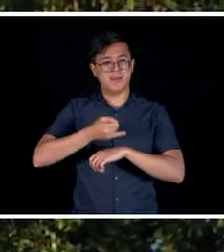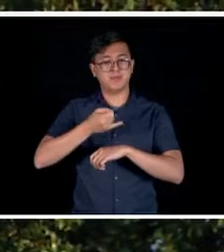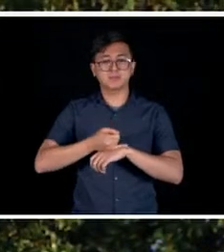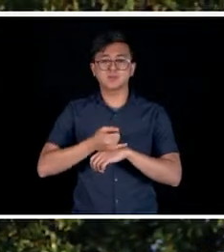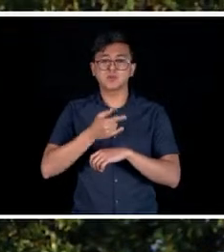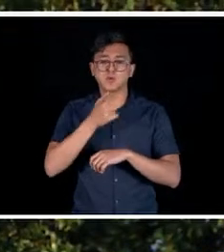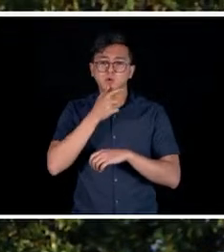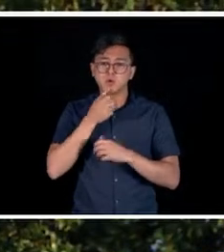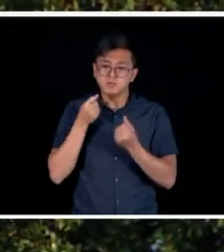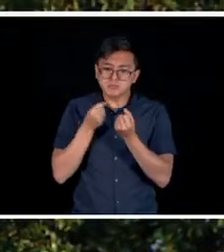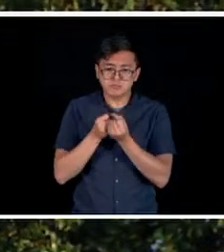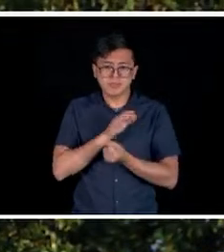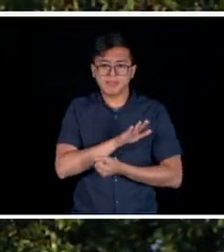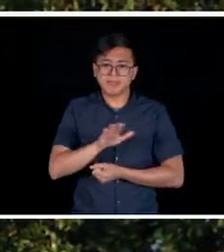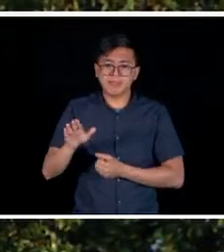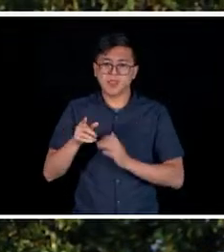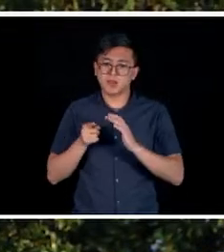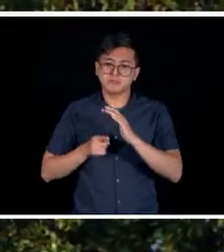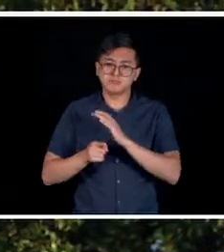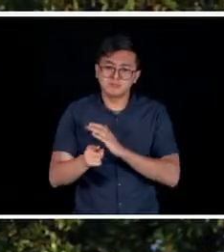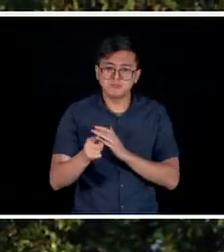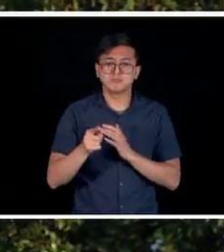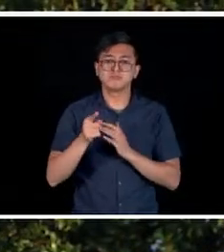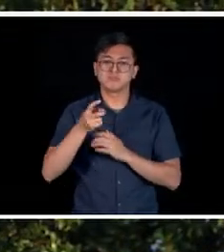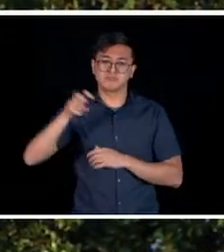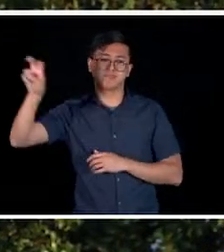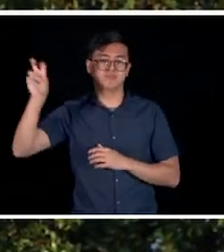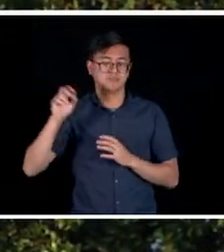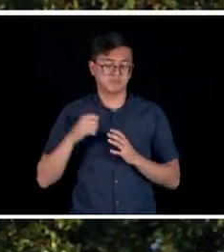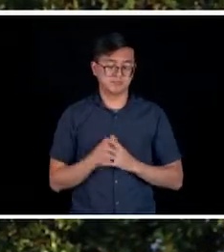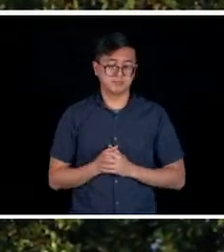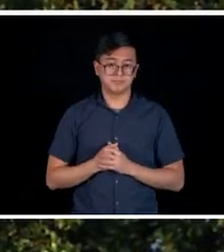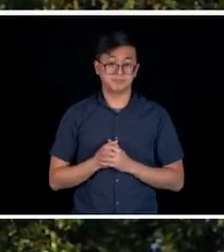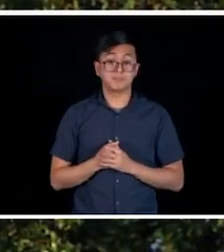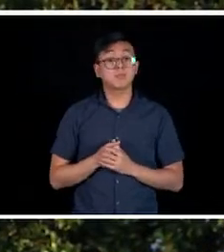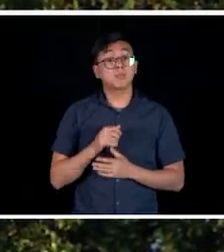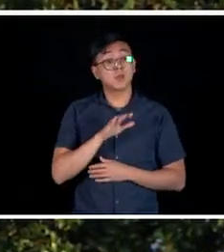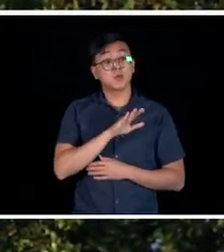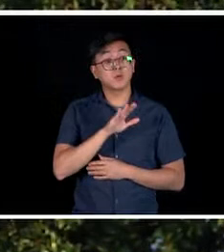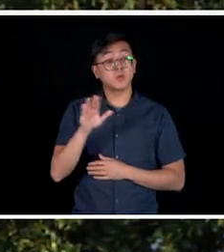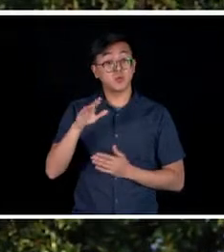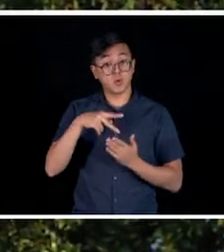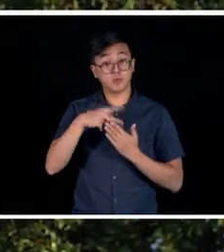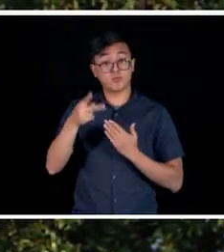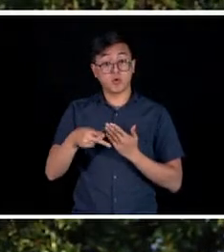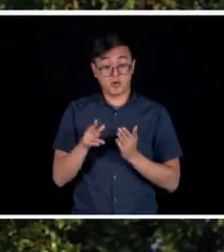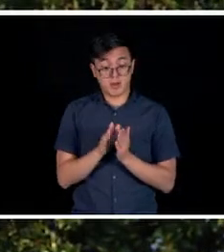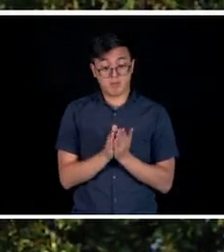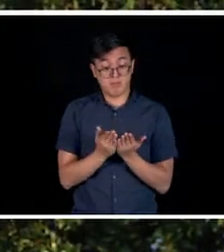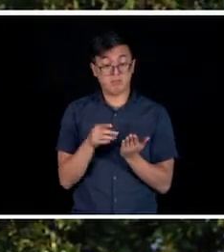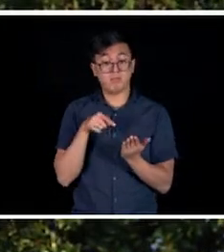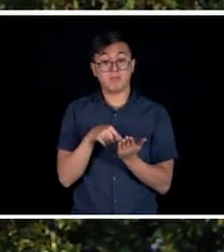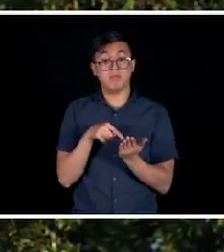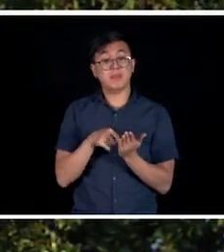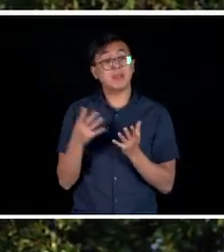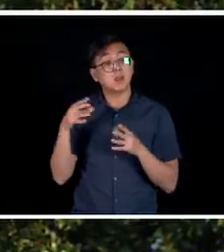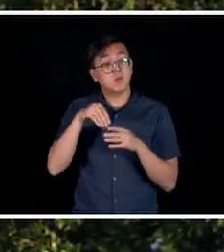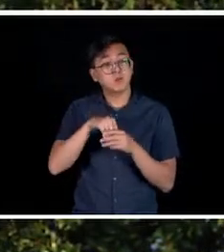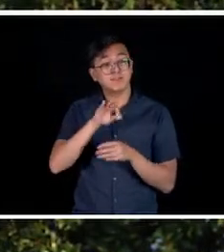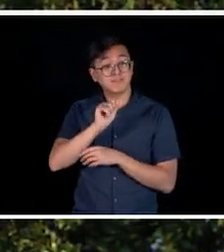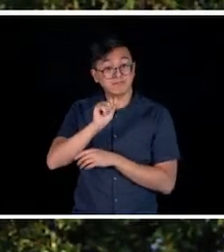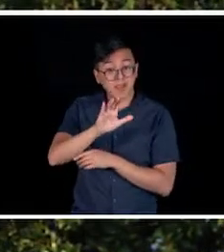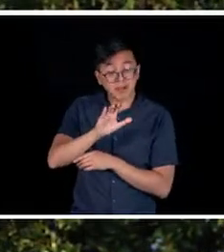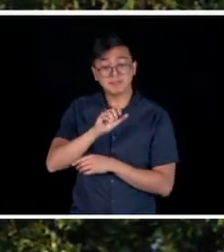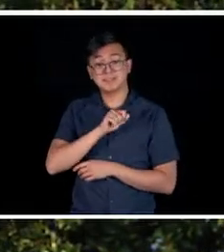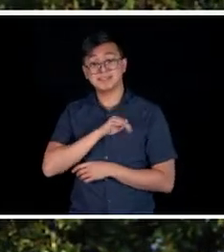provided them with support in their successful transfer journey. Your program contains a comprehensive list of faculty, staff,